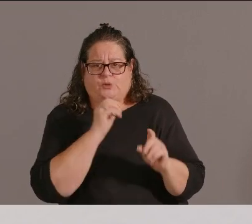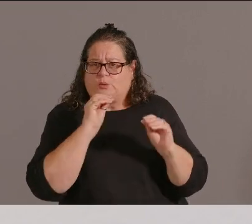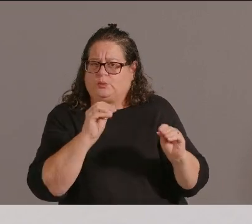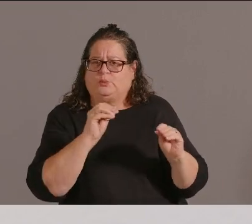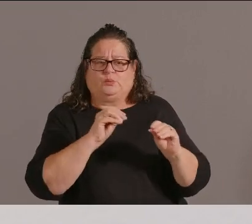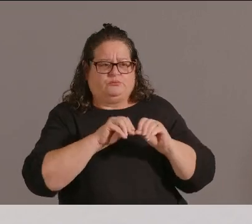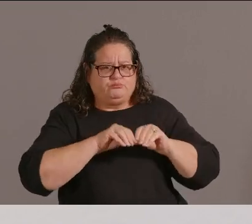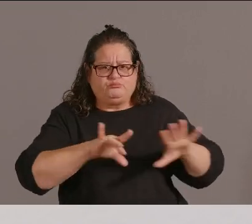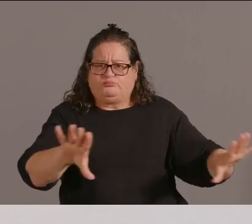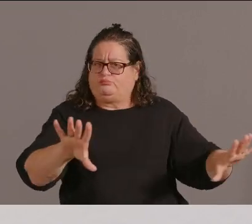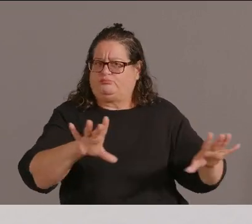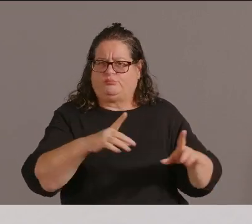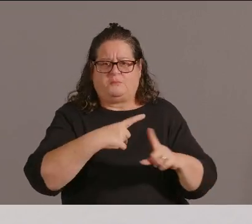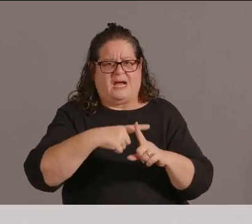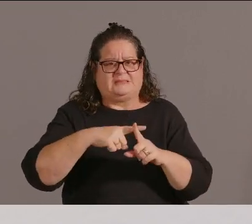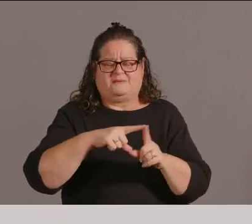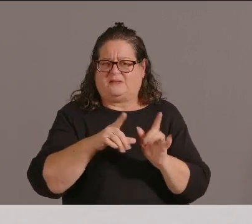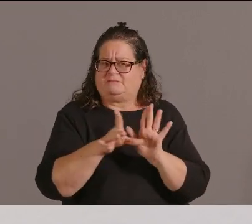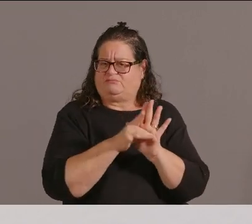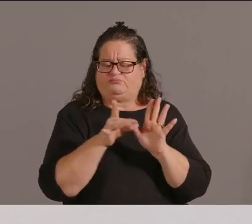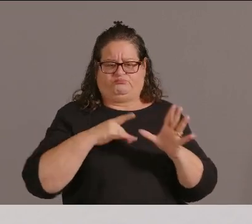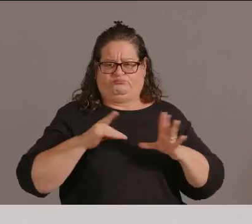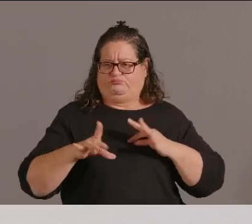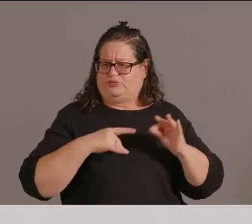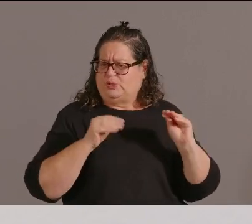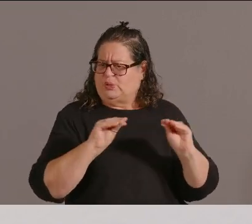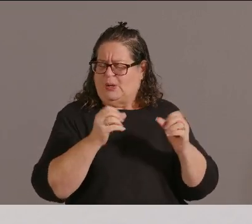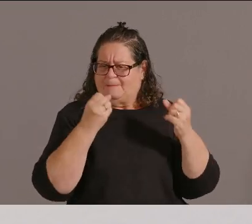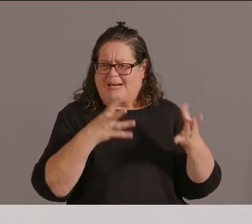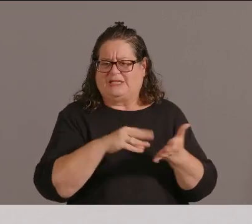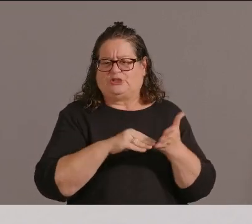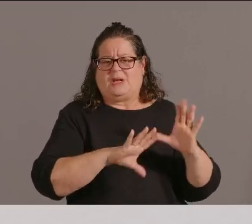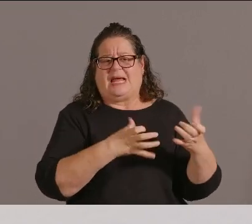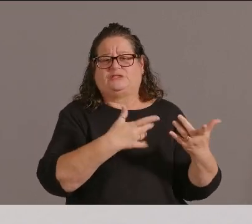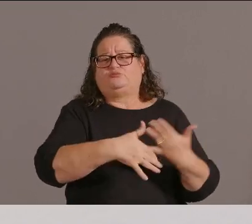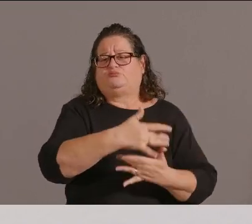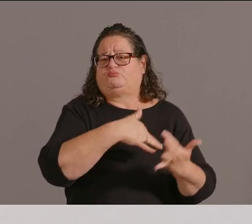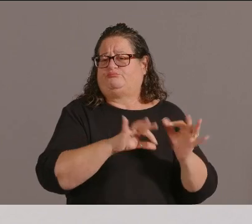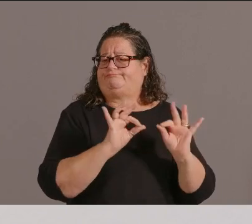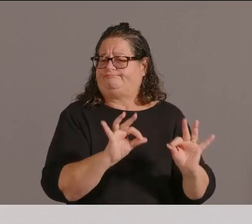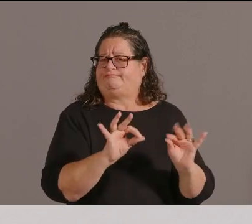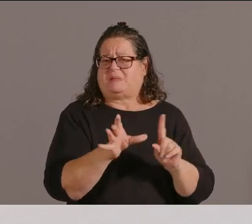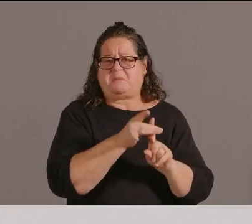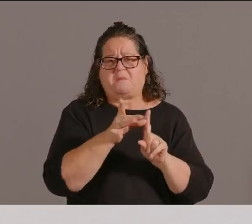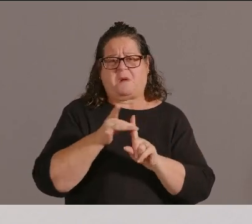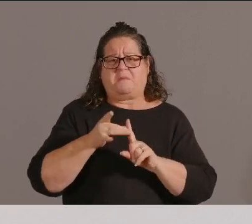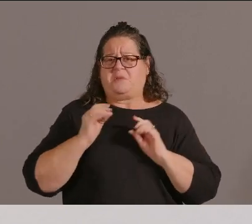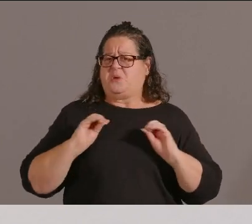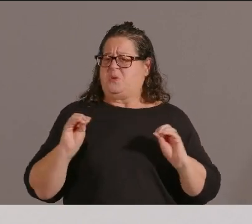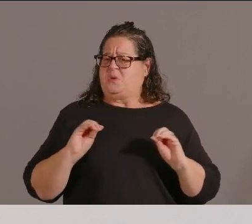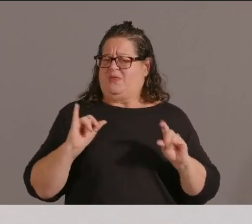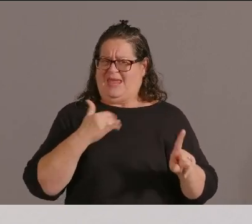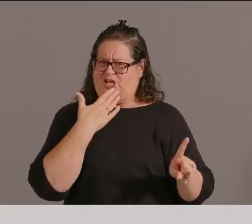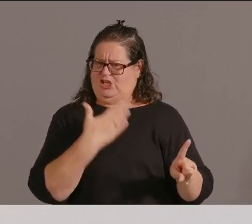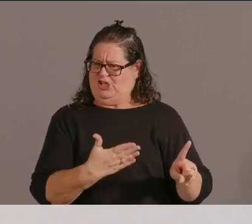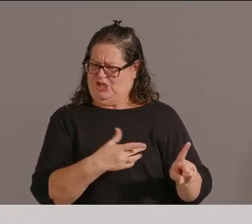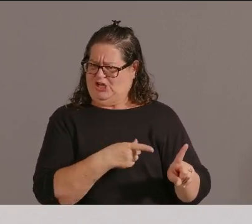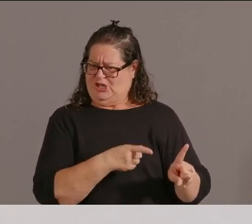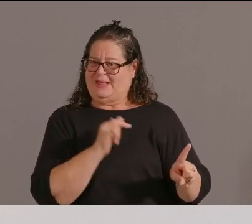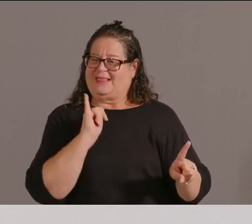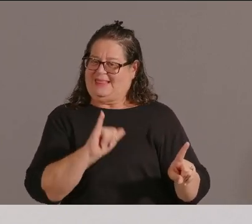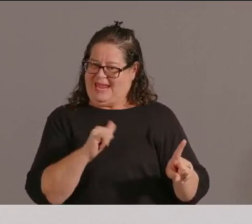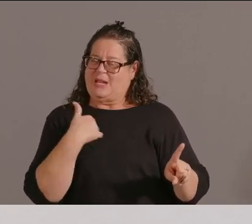lot of in-classroom transmission. And so there are ways to bring people back together and do it